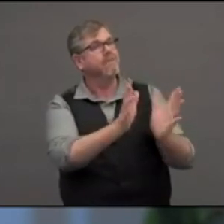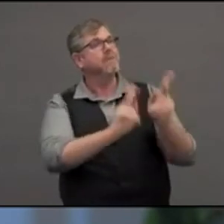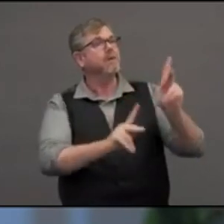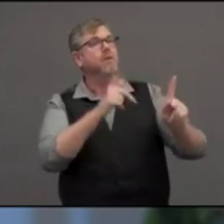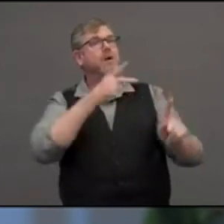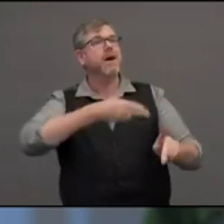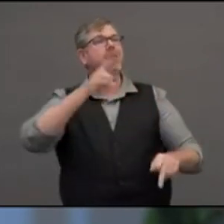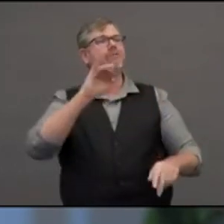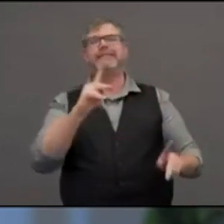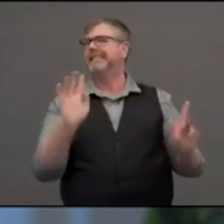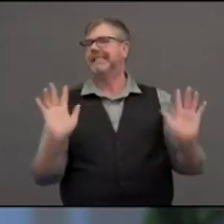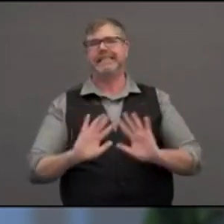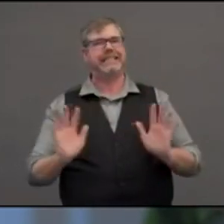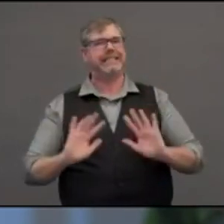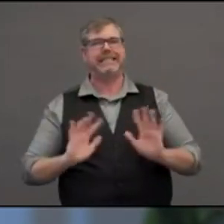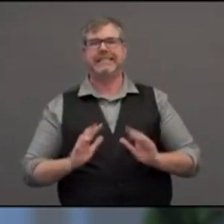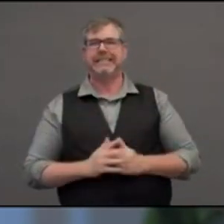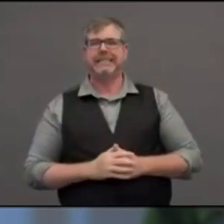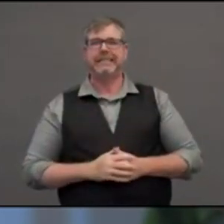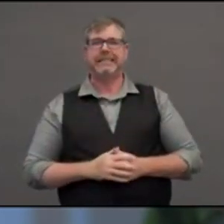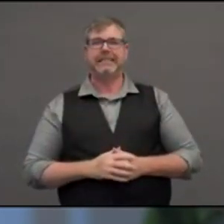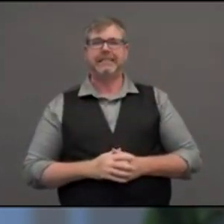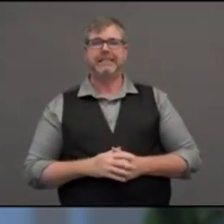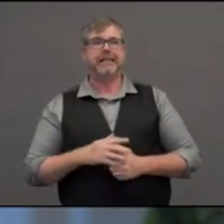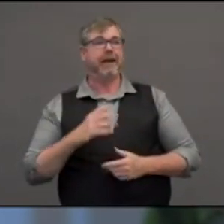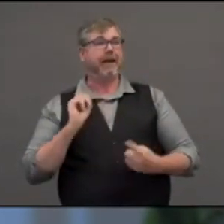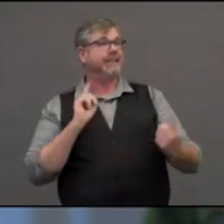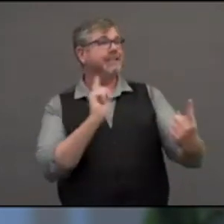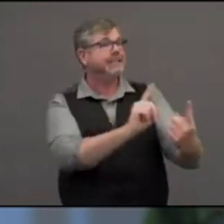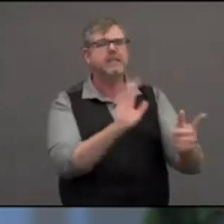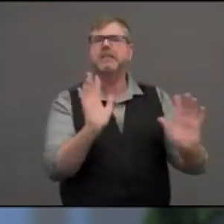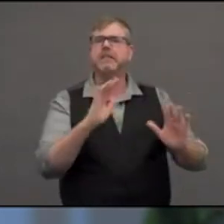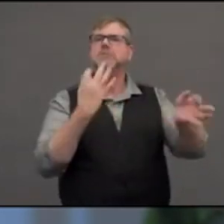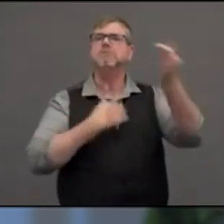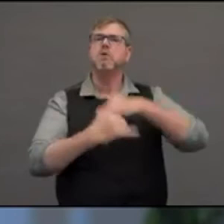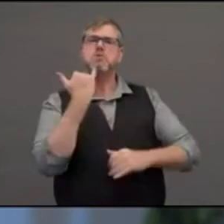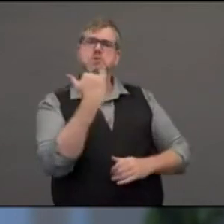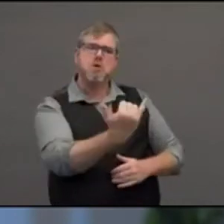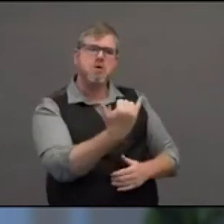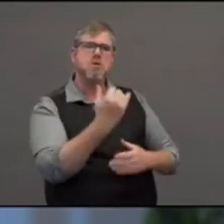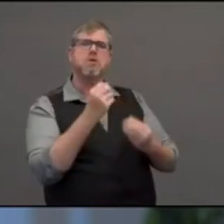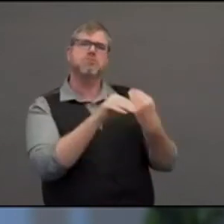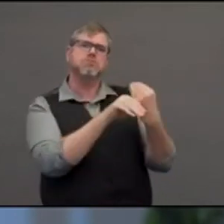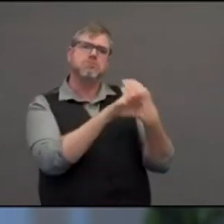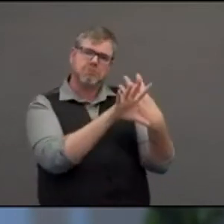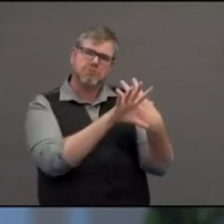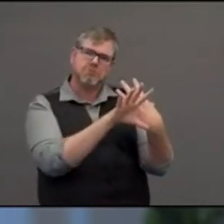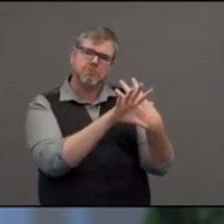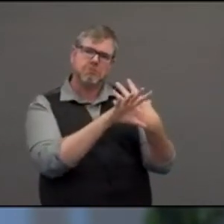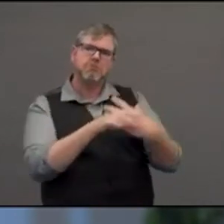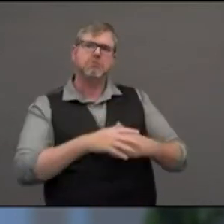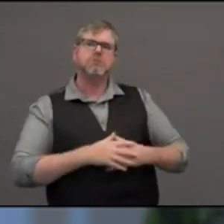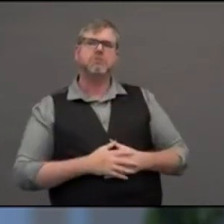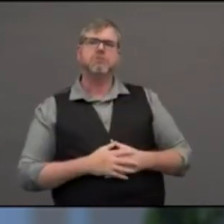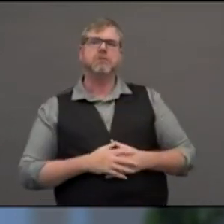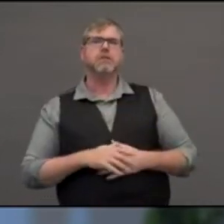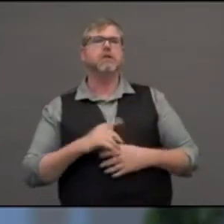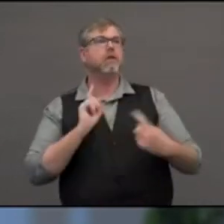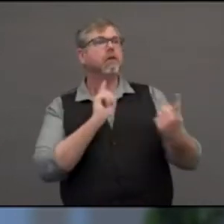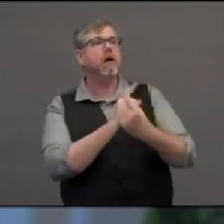hi from a distance outside as opposed to going in and giving them a big hug. And then I know people are